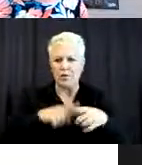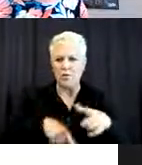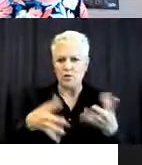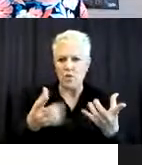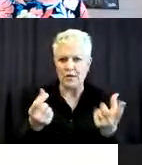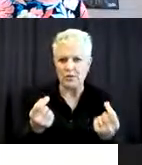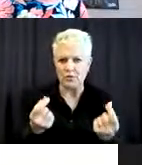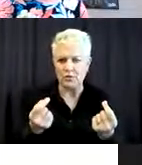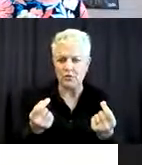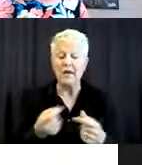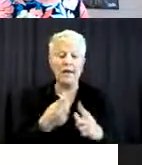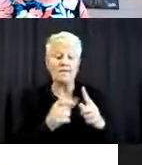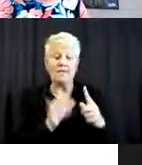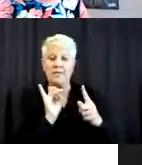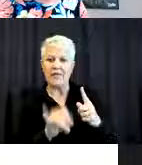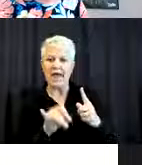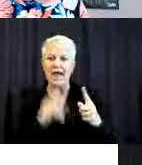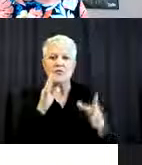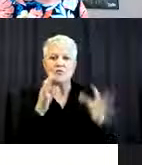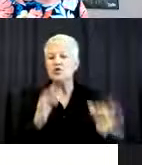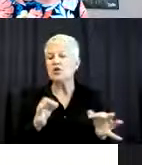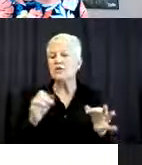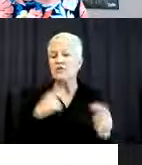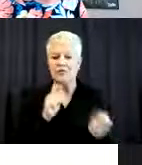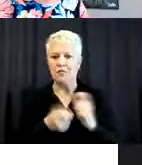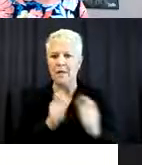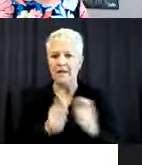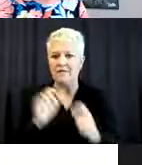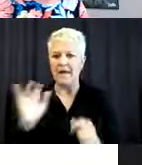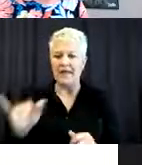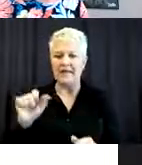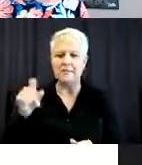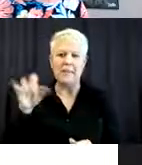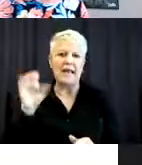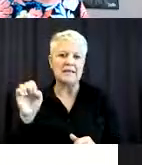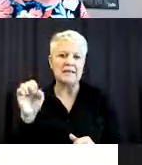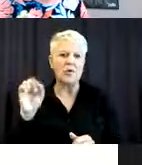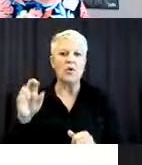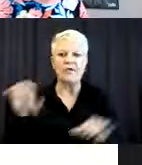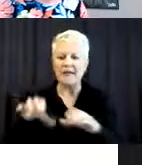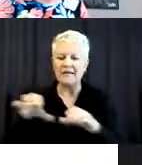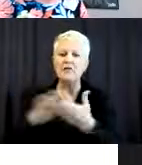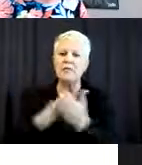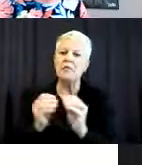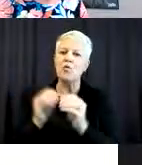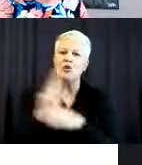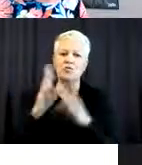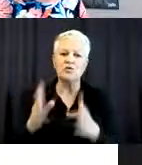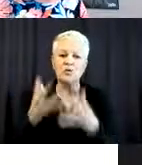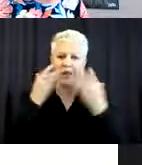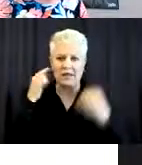through that, you can determine if there is a need for modifying the space or the activity to be more user-friendly for the